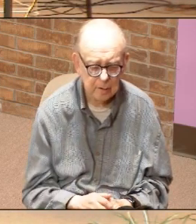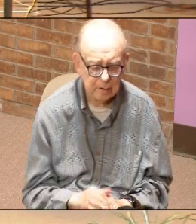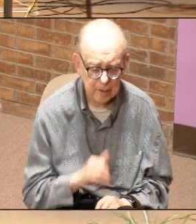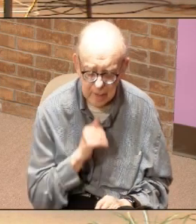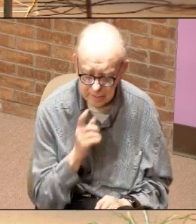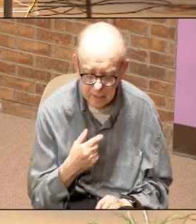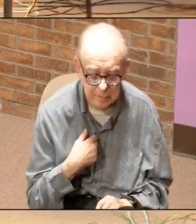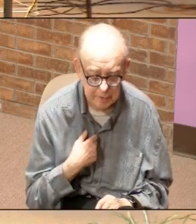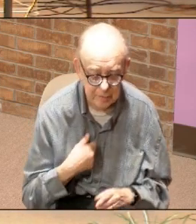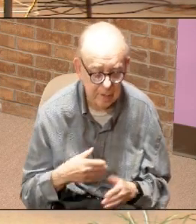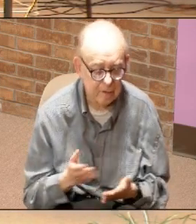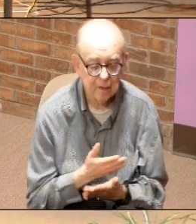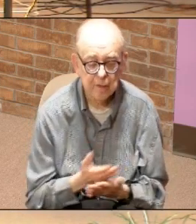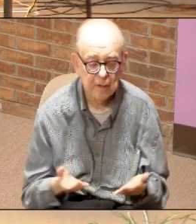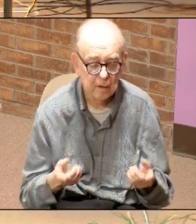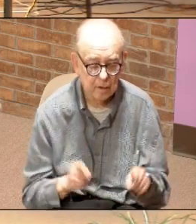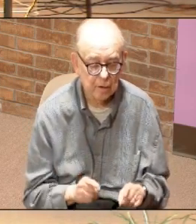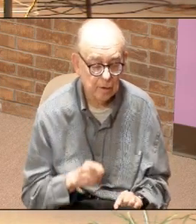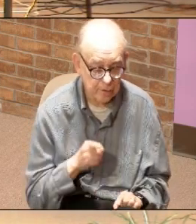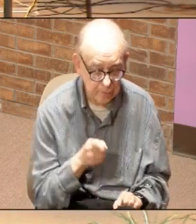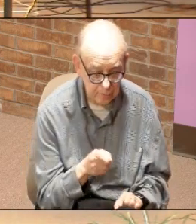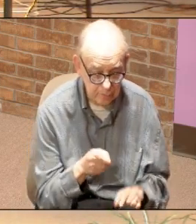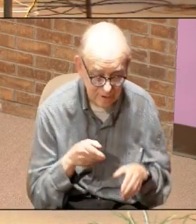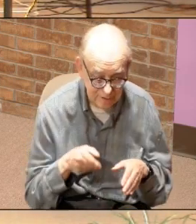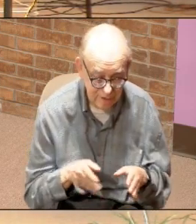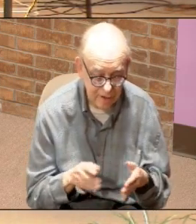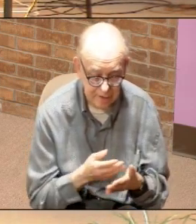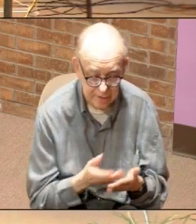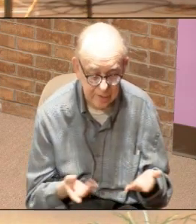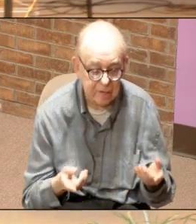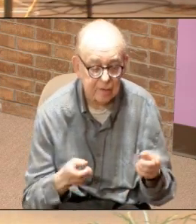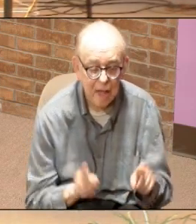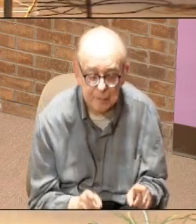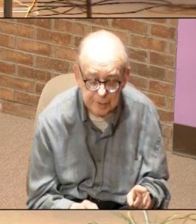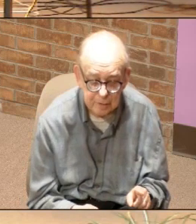But it's not me that's allowing this to happen, you are.